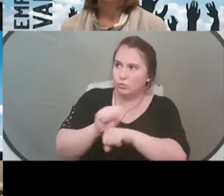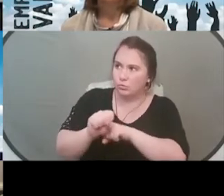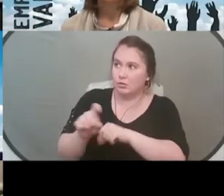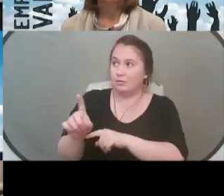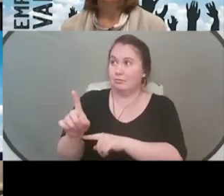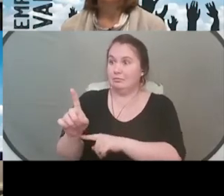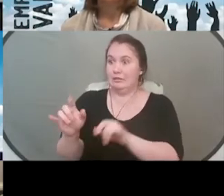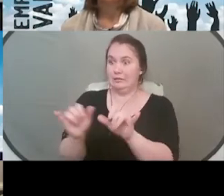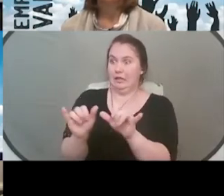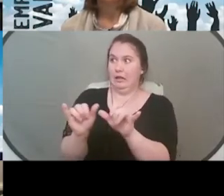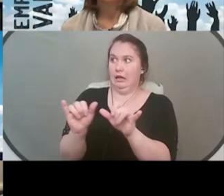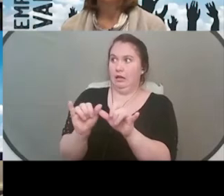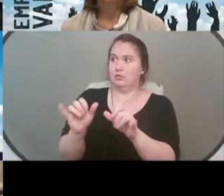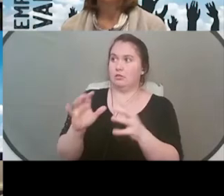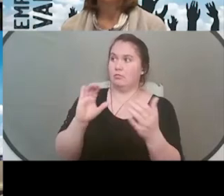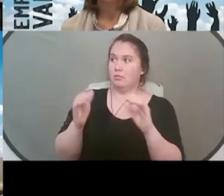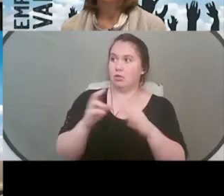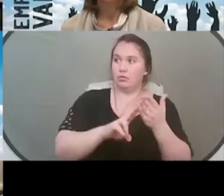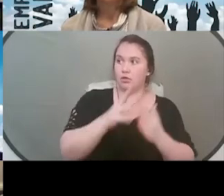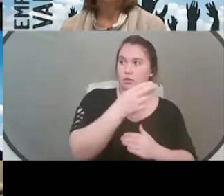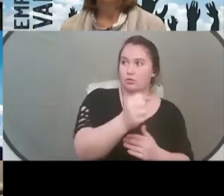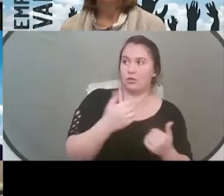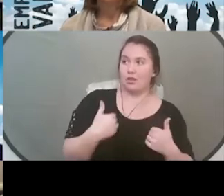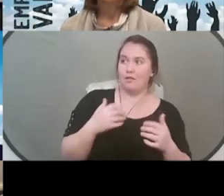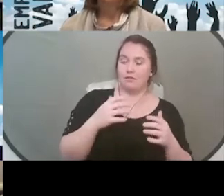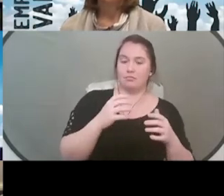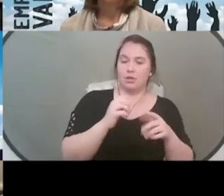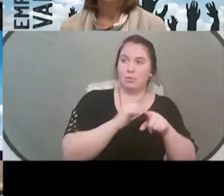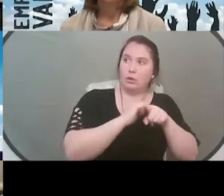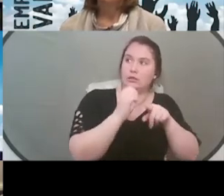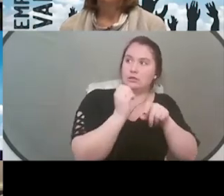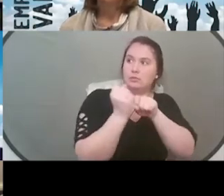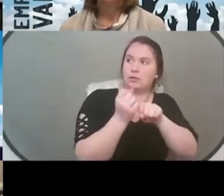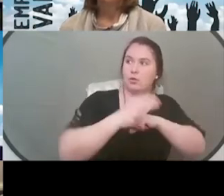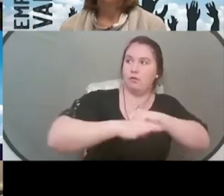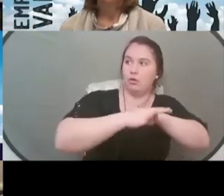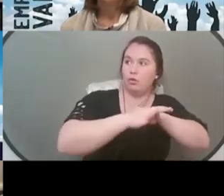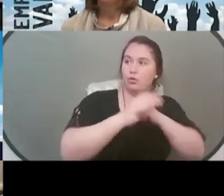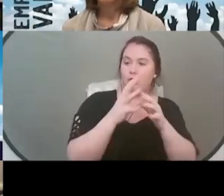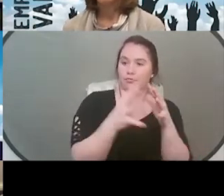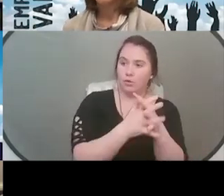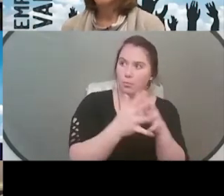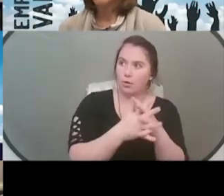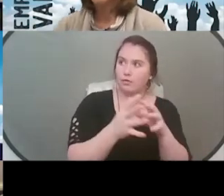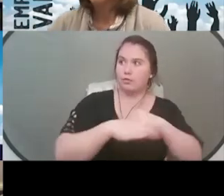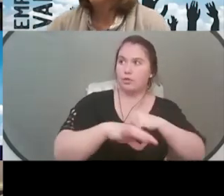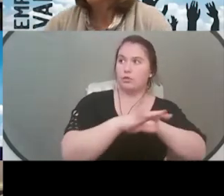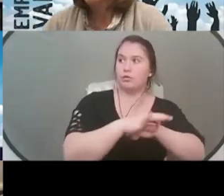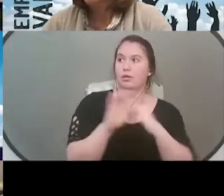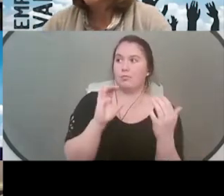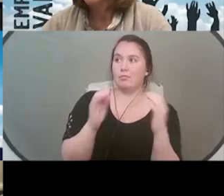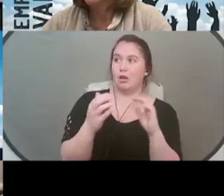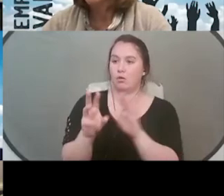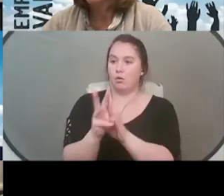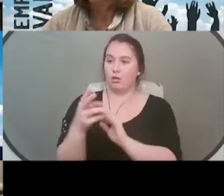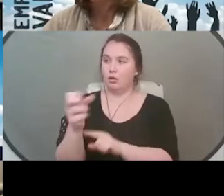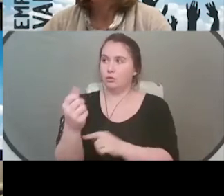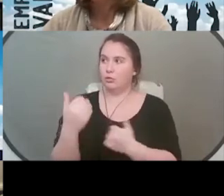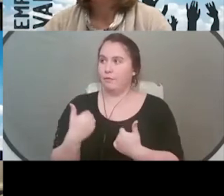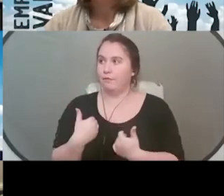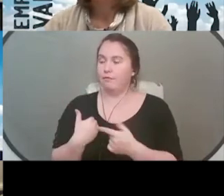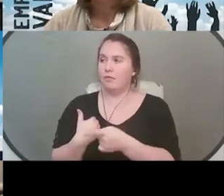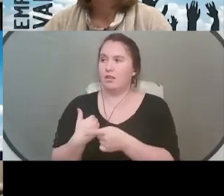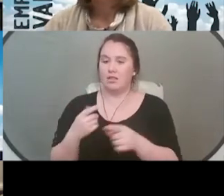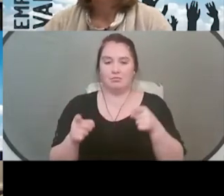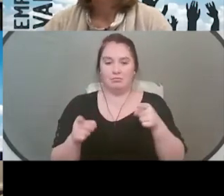with the practice football field, with the practice baseball fields, compared to the site where Waco High is? Could there